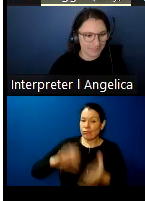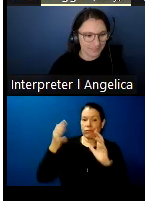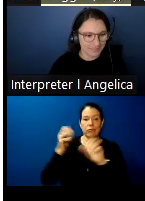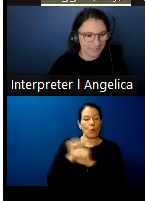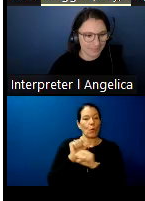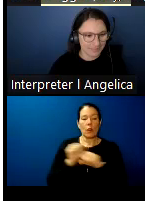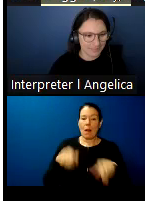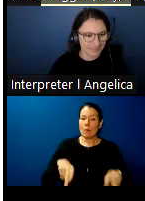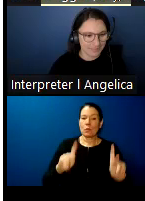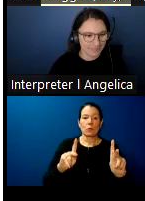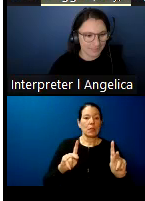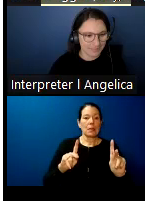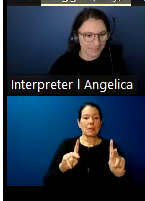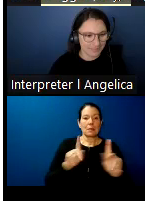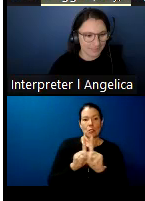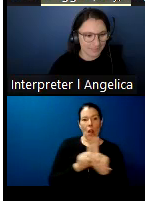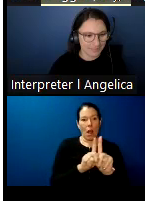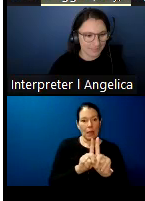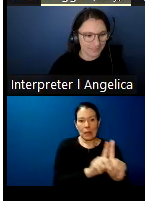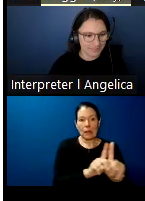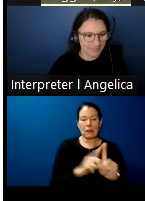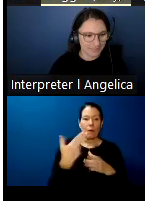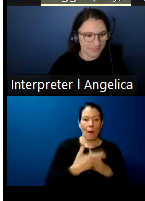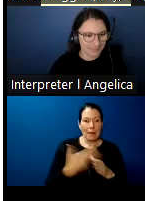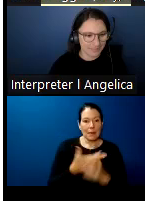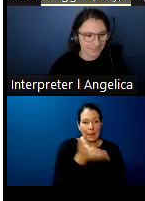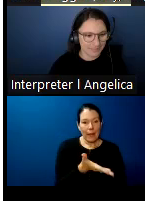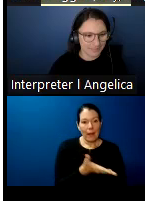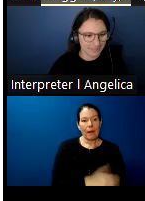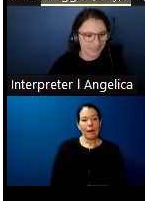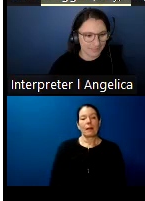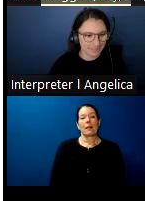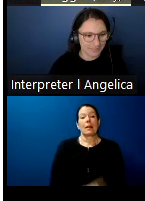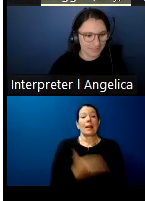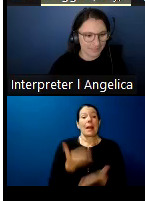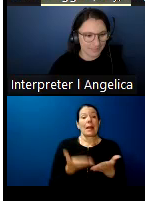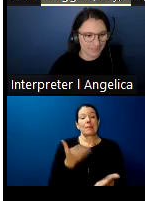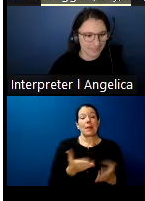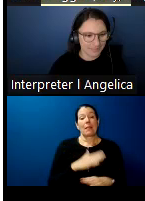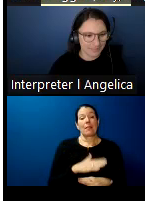employment opportunities by stalking or harassing them in the workplace. And they may forbid